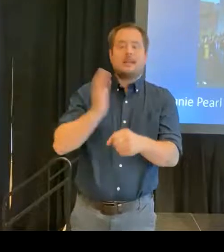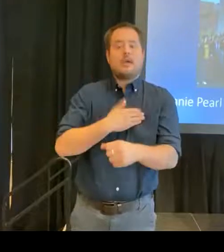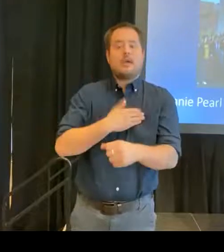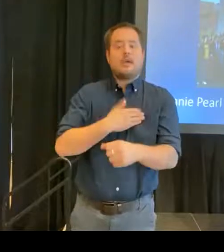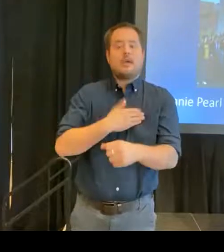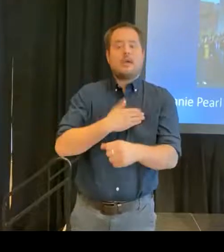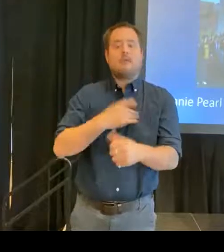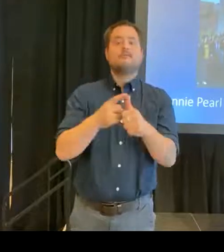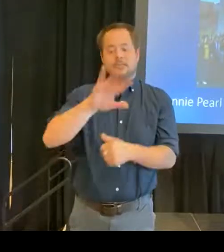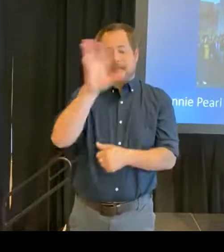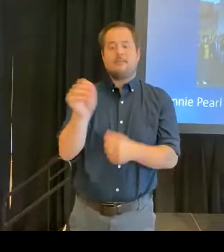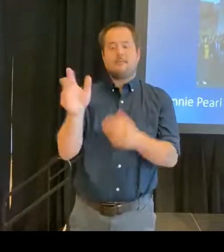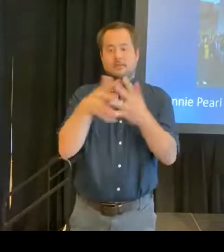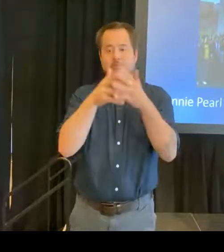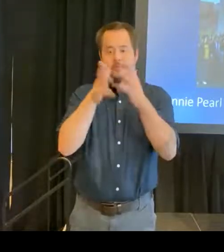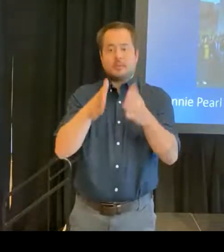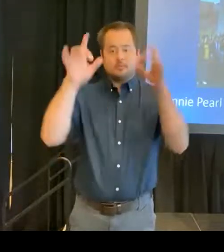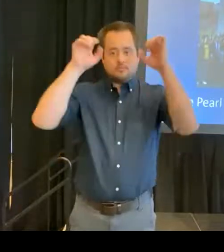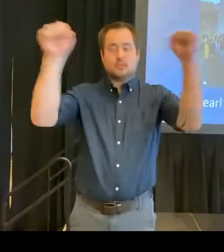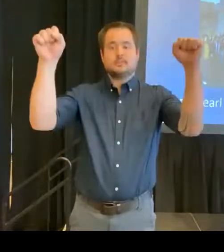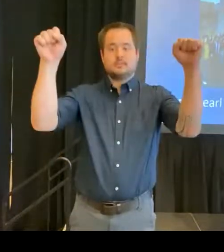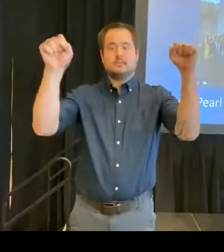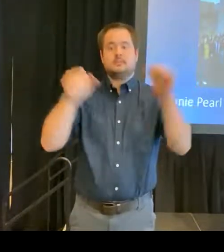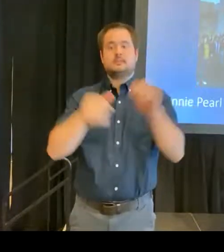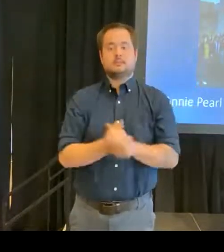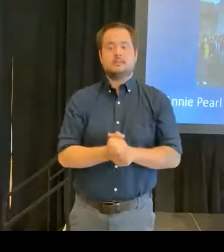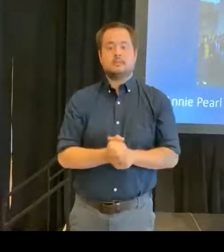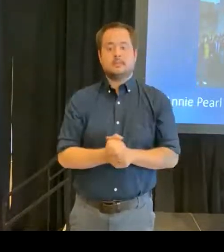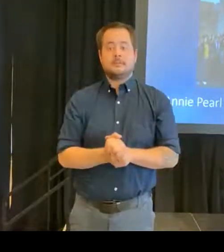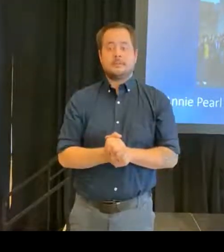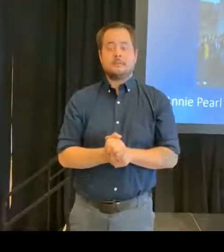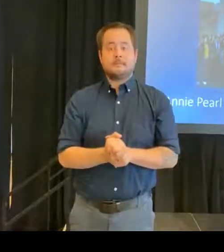president. And